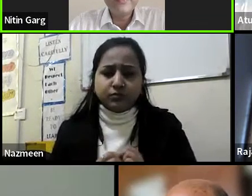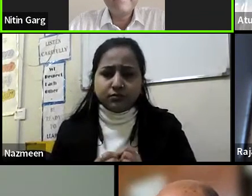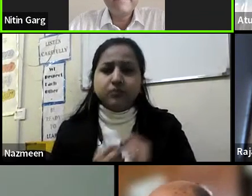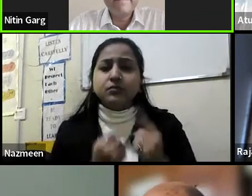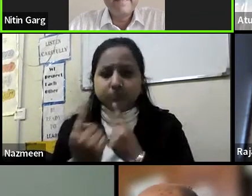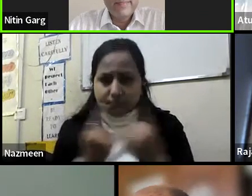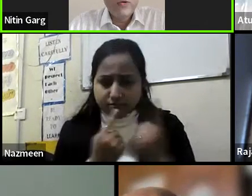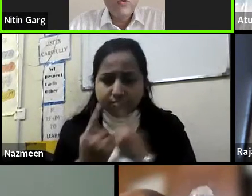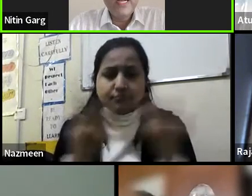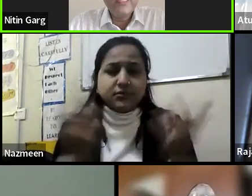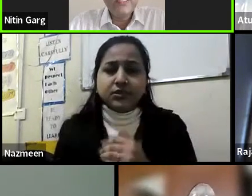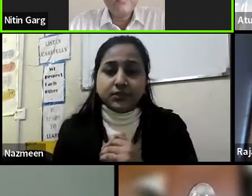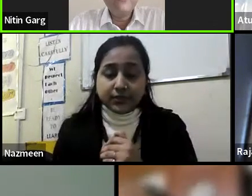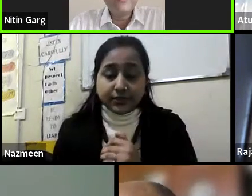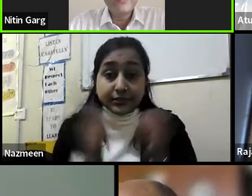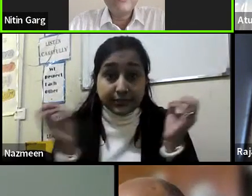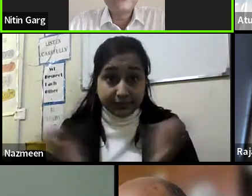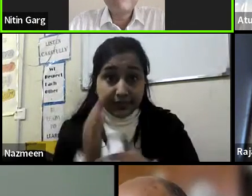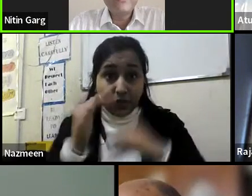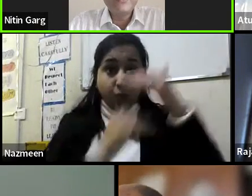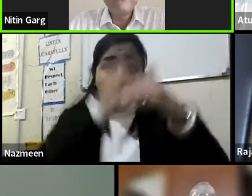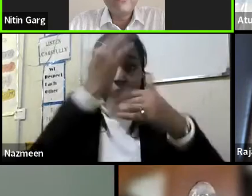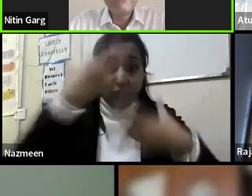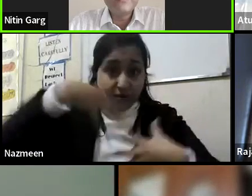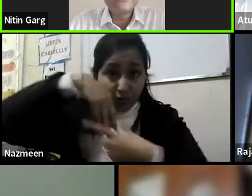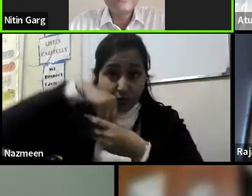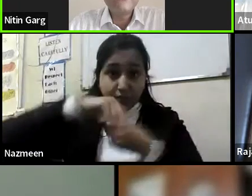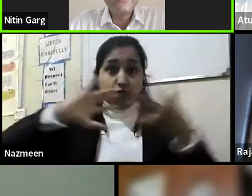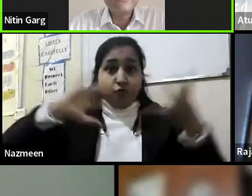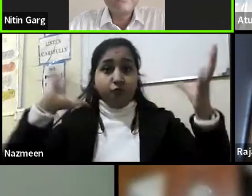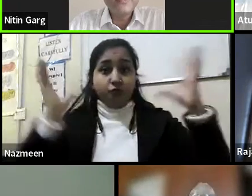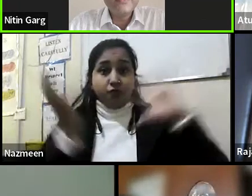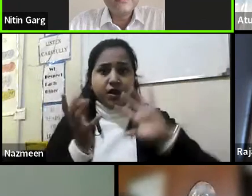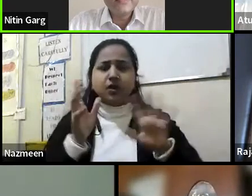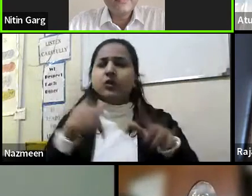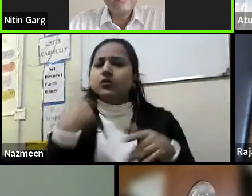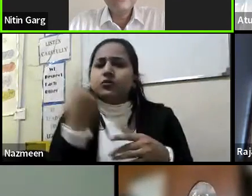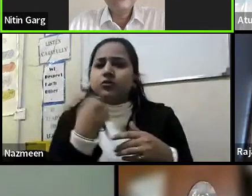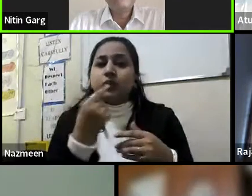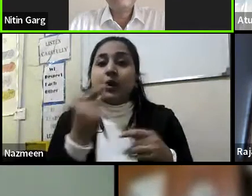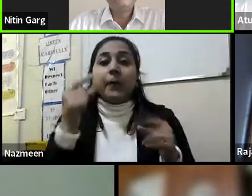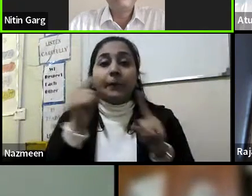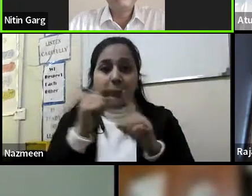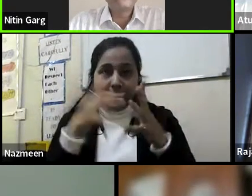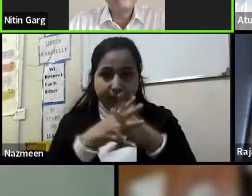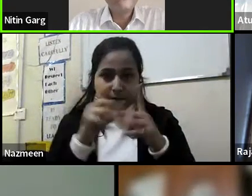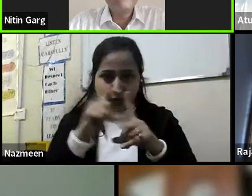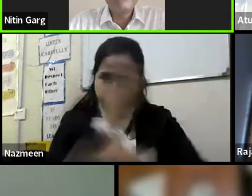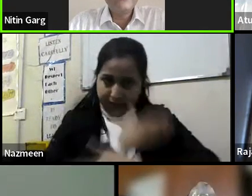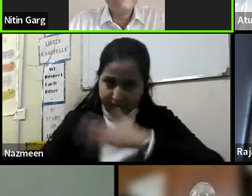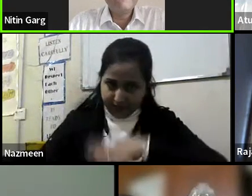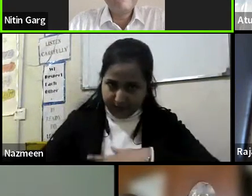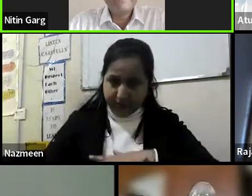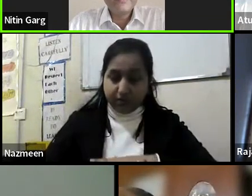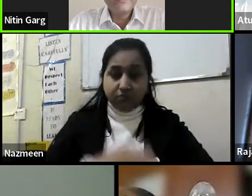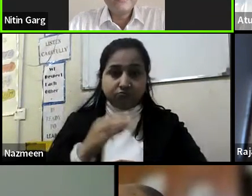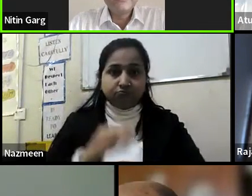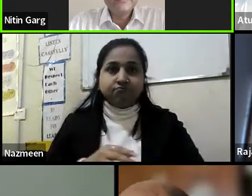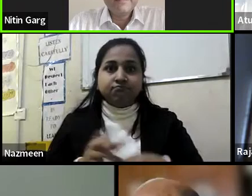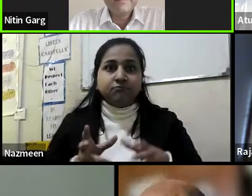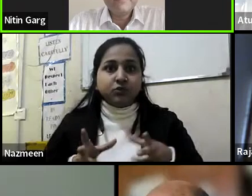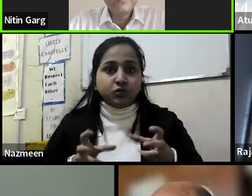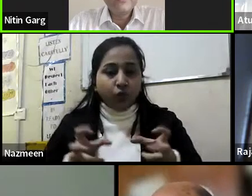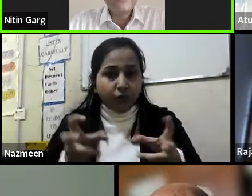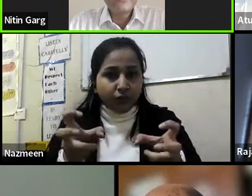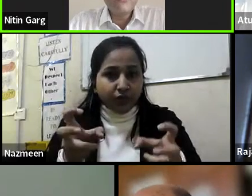to enabling to build a more inclusive world for persons with disabilities in the post-COVID world